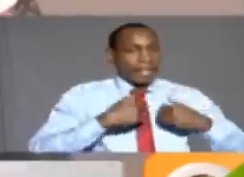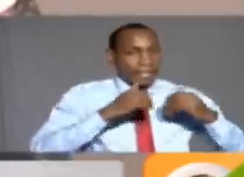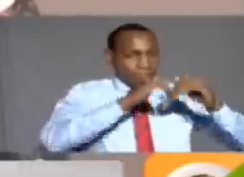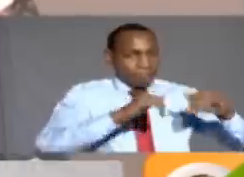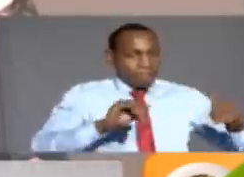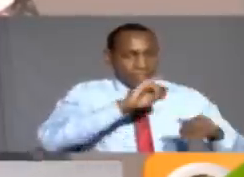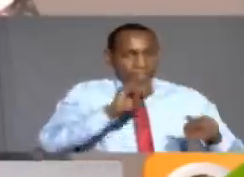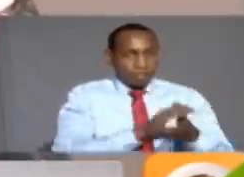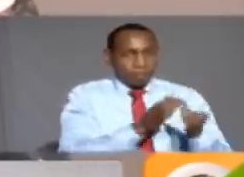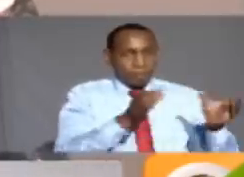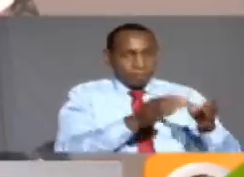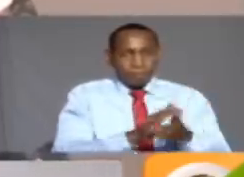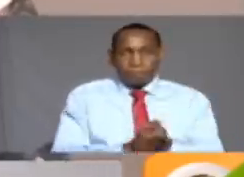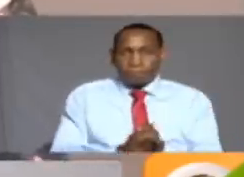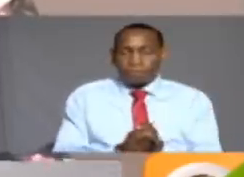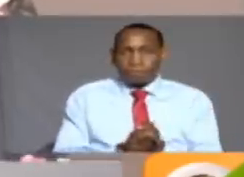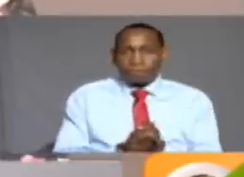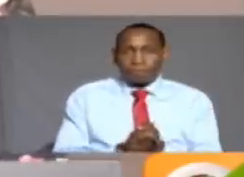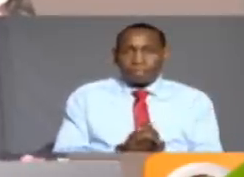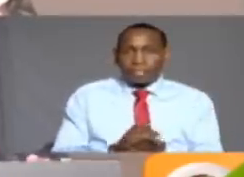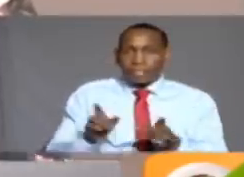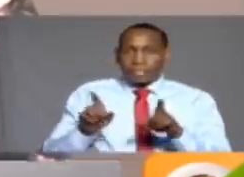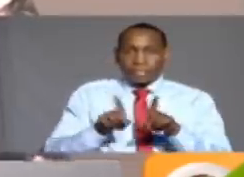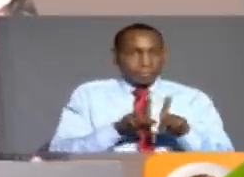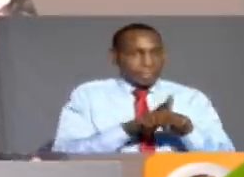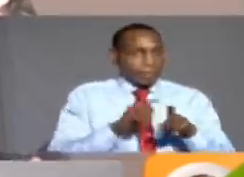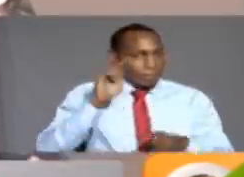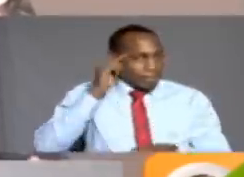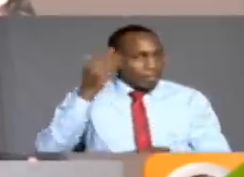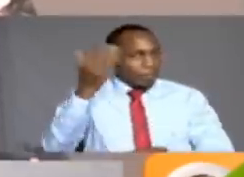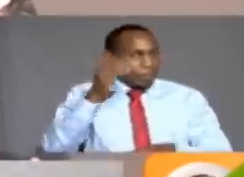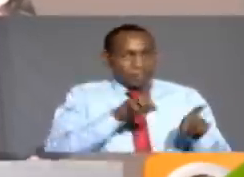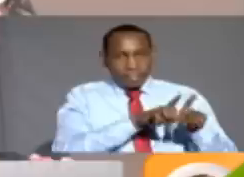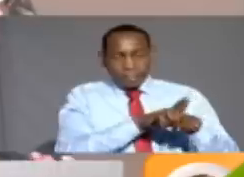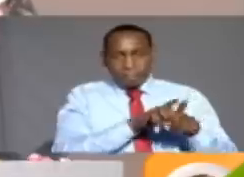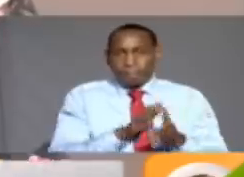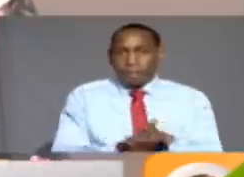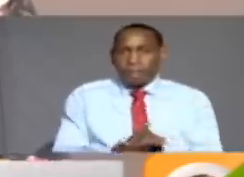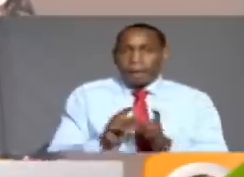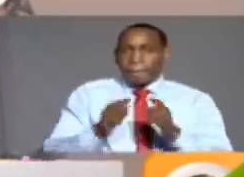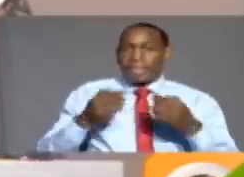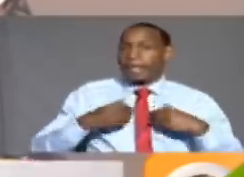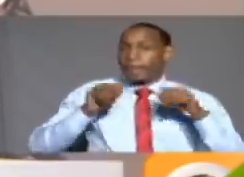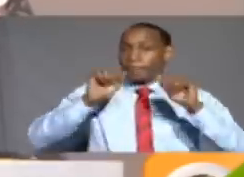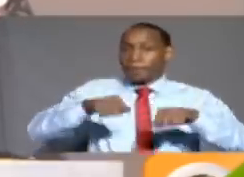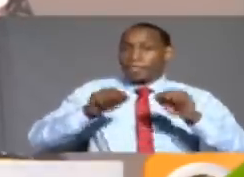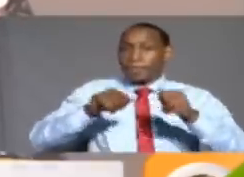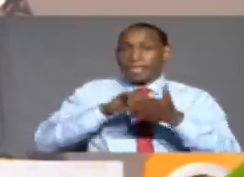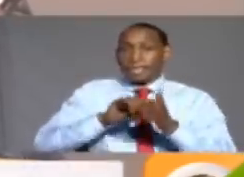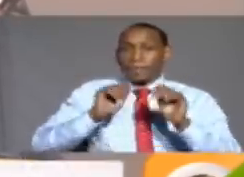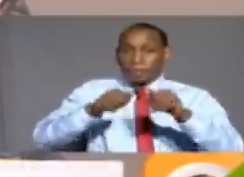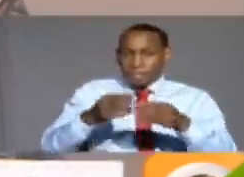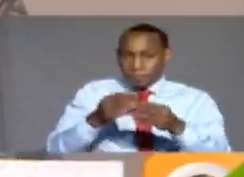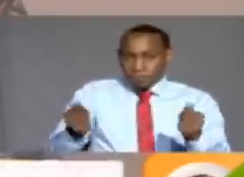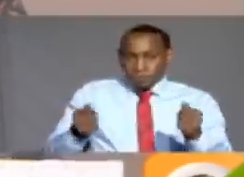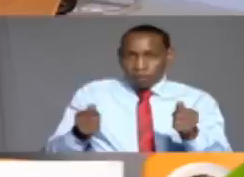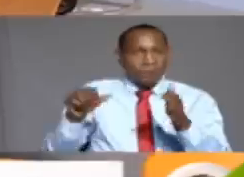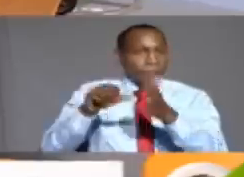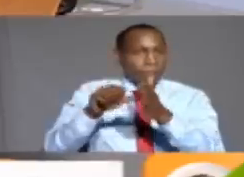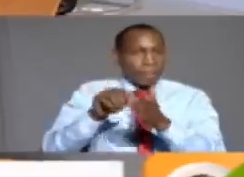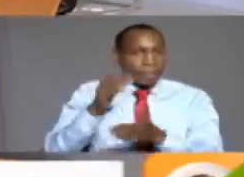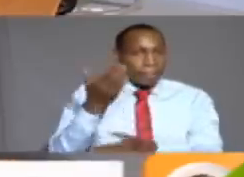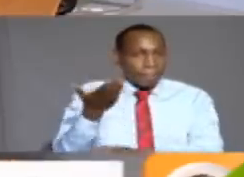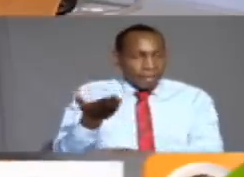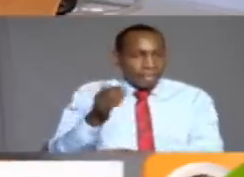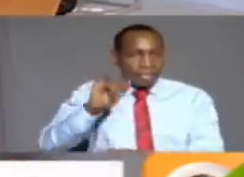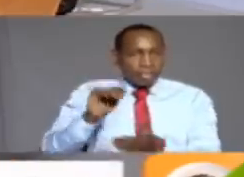believe there are divisions in the Jubilee yeah, Party. I think you're addressing but all there is time, there is a possibility that we can still mend those divisions. Well, who was he addressing?